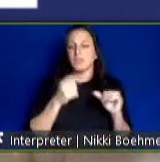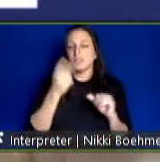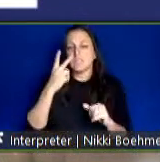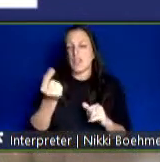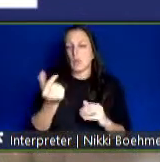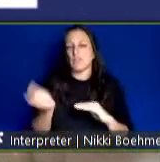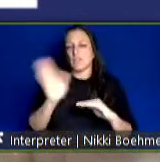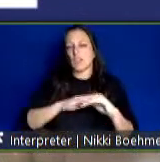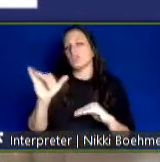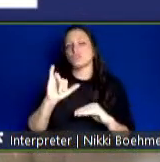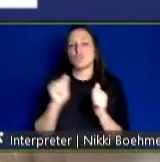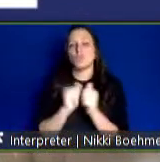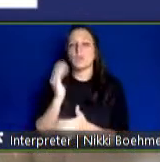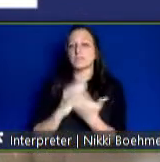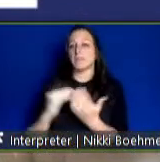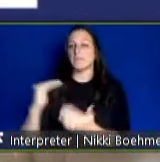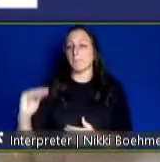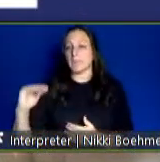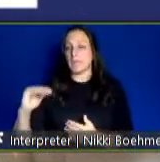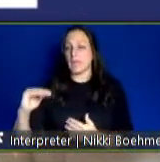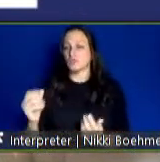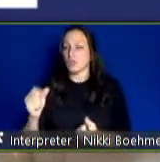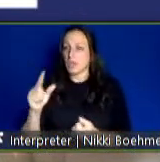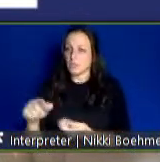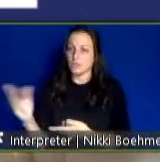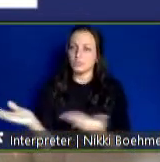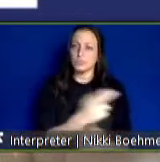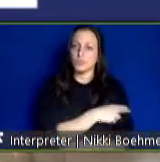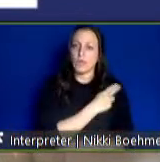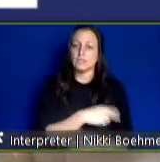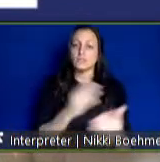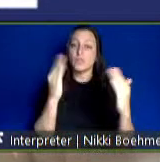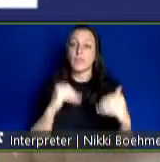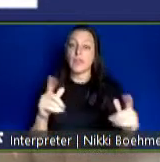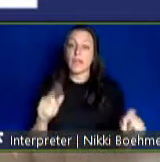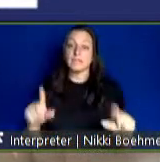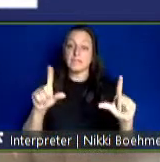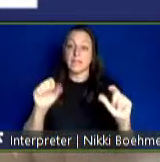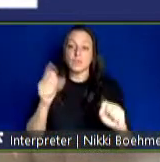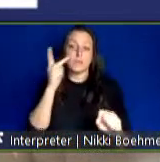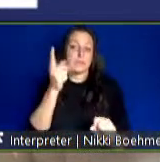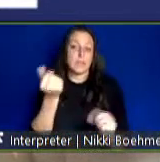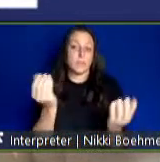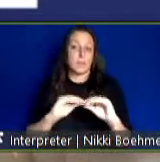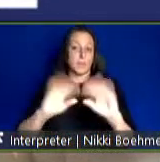well in some of our pediatric hospitalization rates. And if you go to the next slide, you can see that a little bit better.